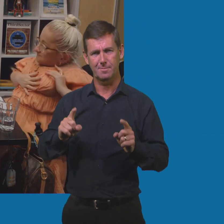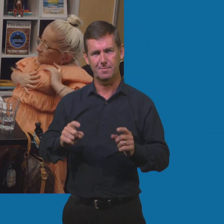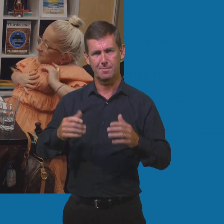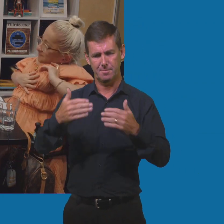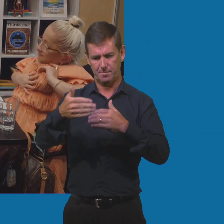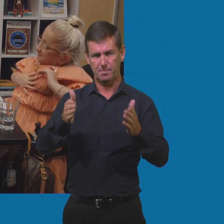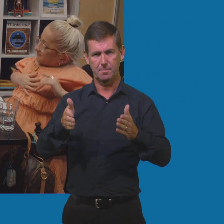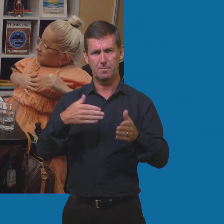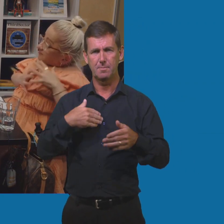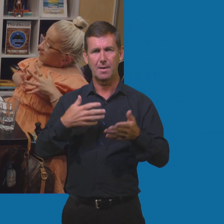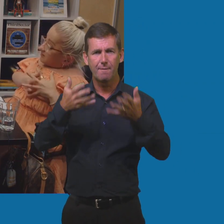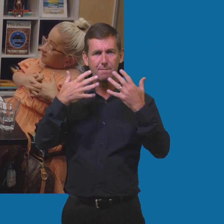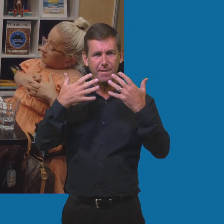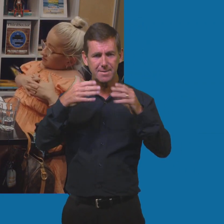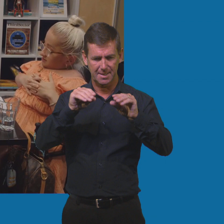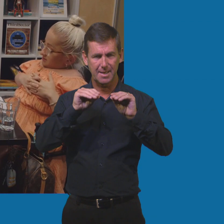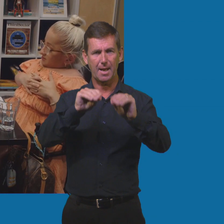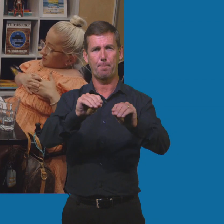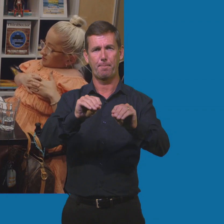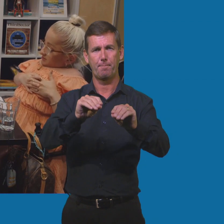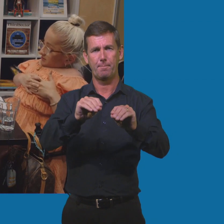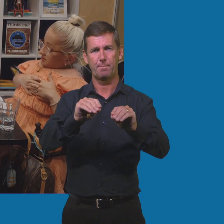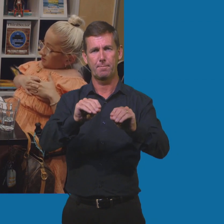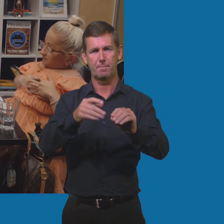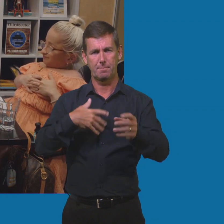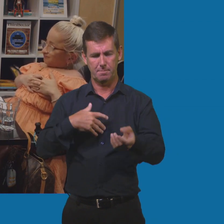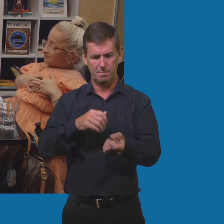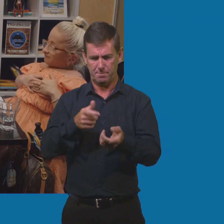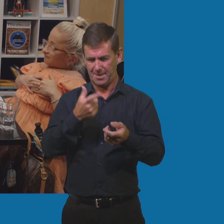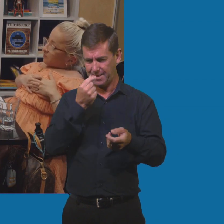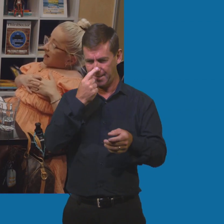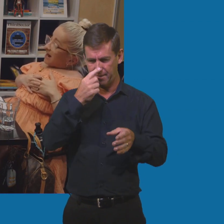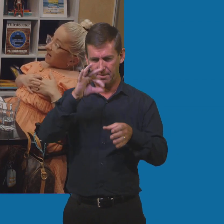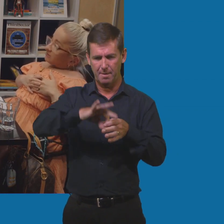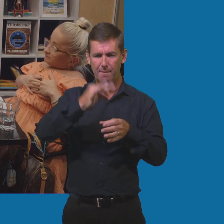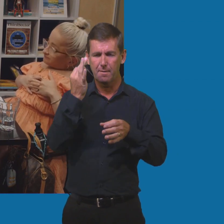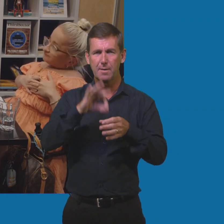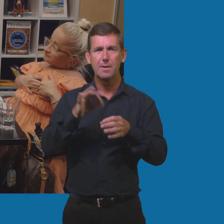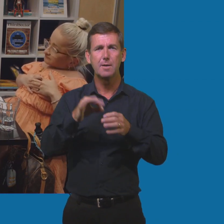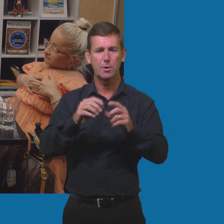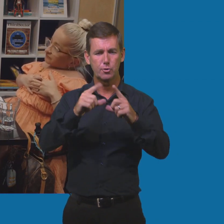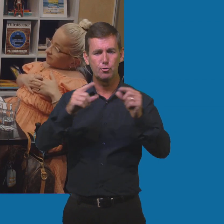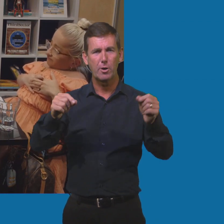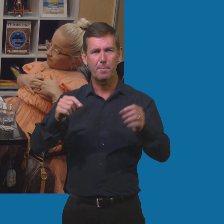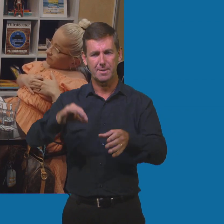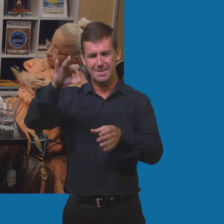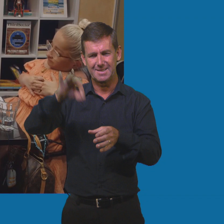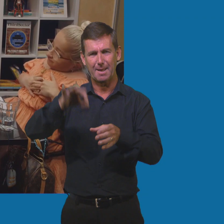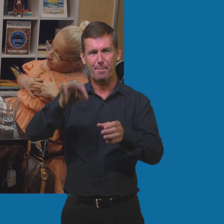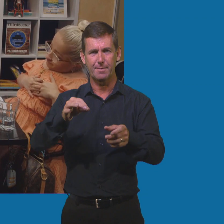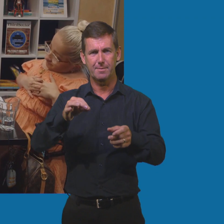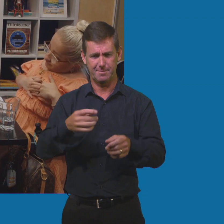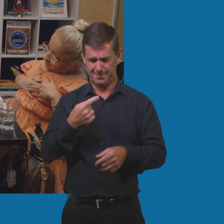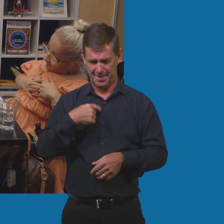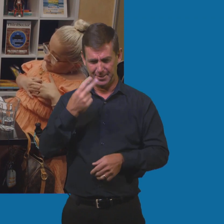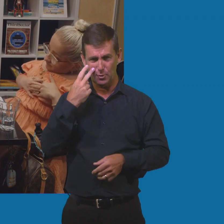clip onto the vents in your car, and it's basically something to hold your fries and dip. Oh, So you go through a drive-through, fries in the holder, dip in the